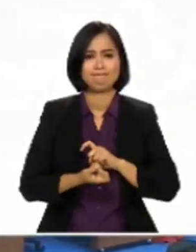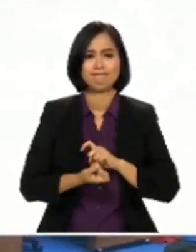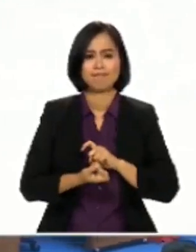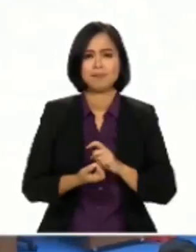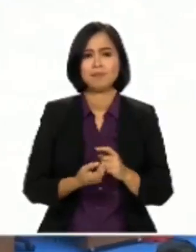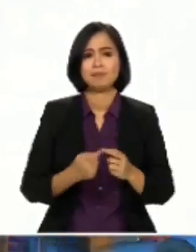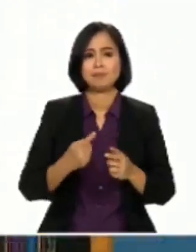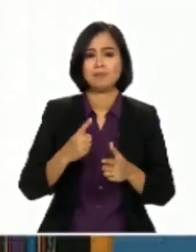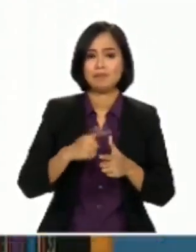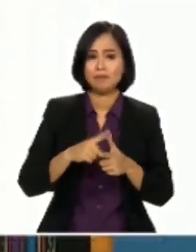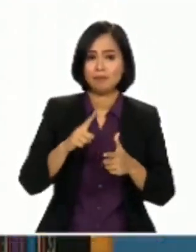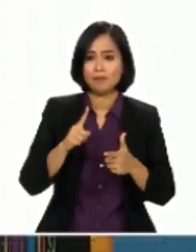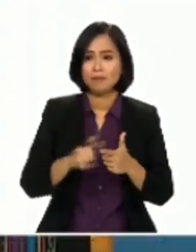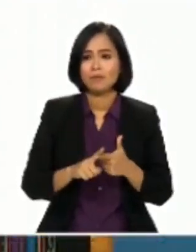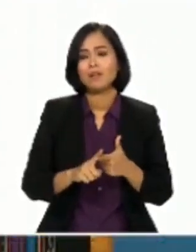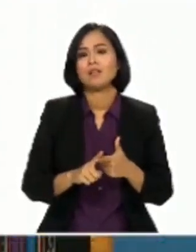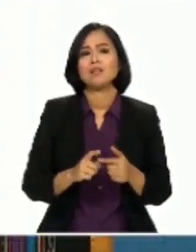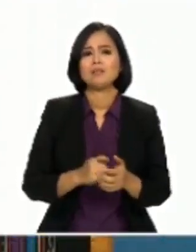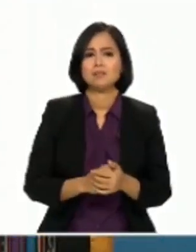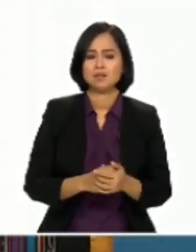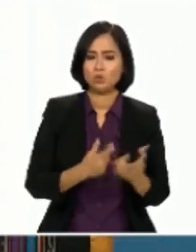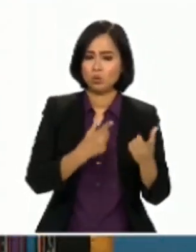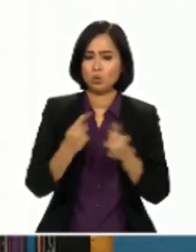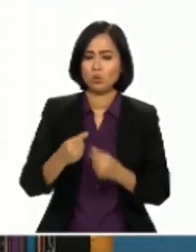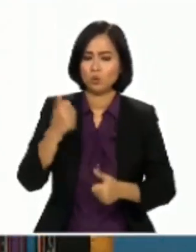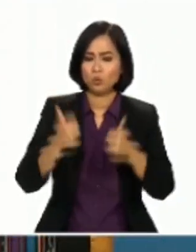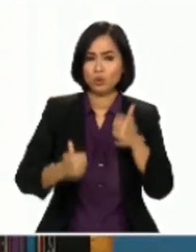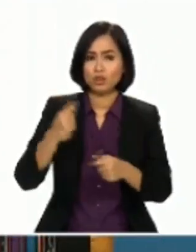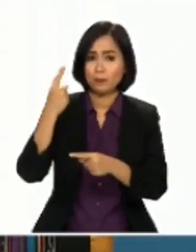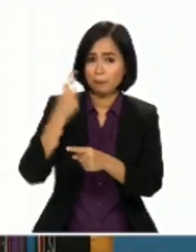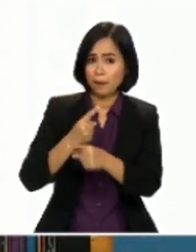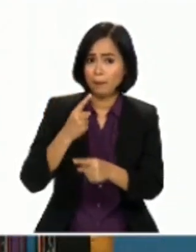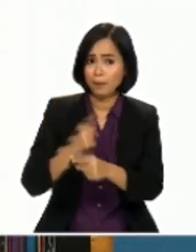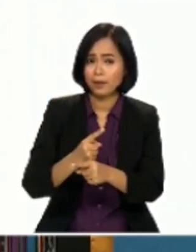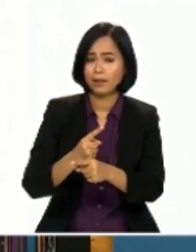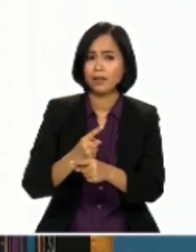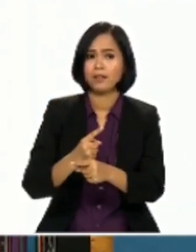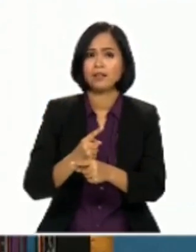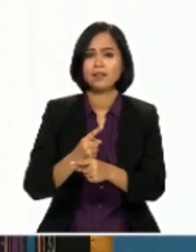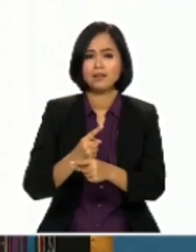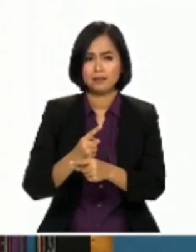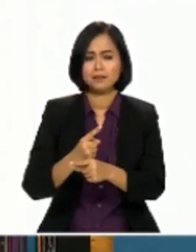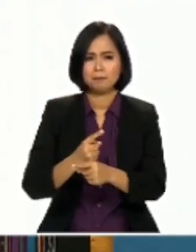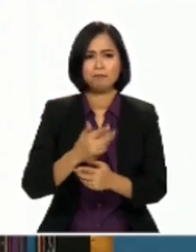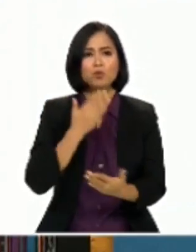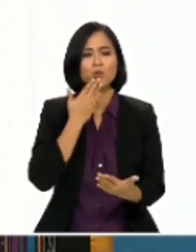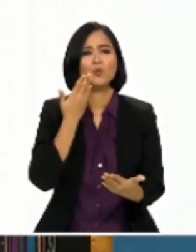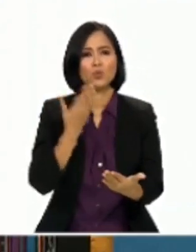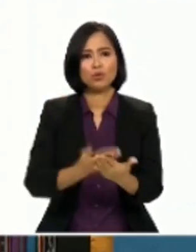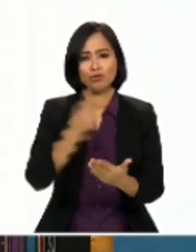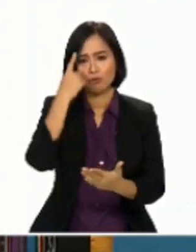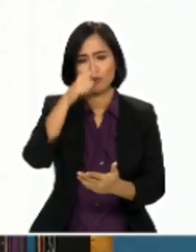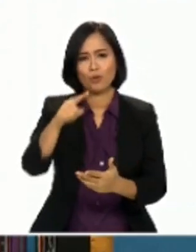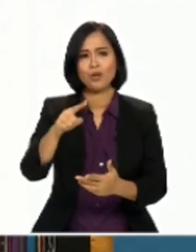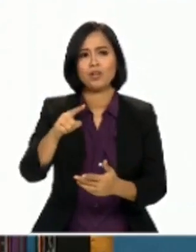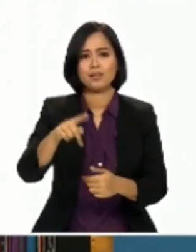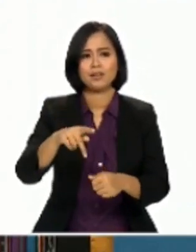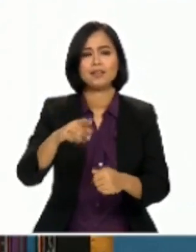followed by the resolve to do what is right and proper is good for the nation's